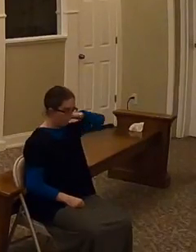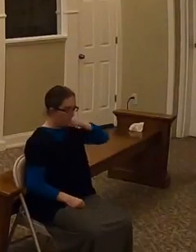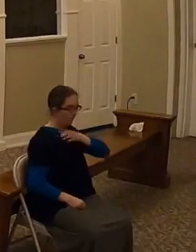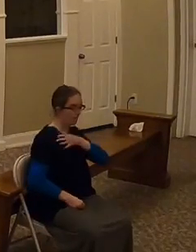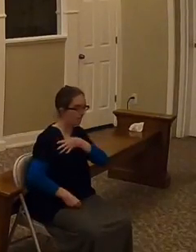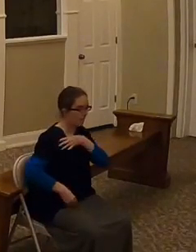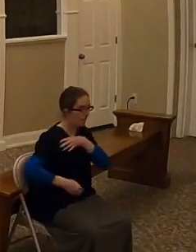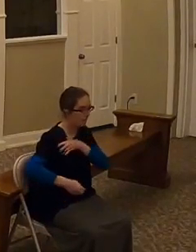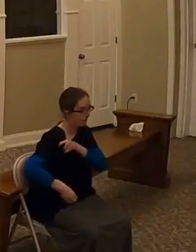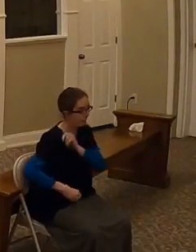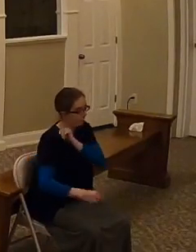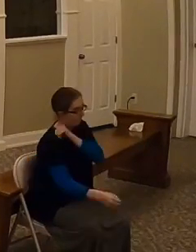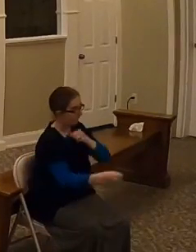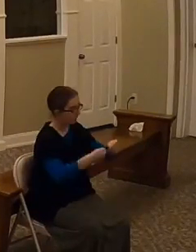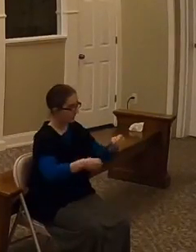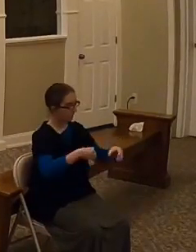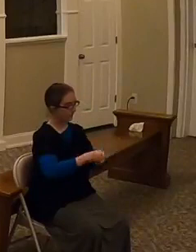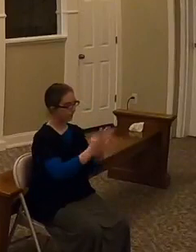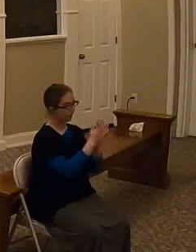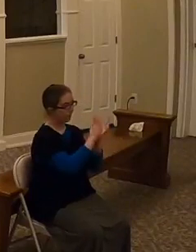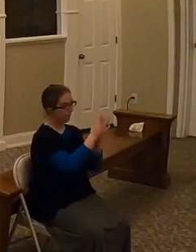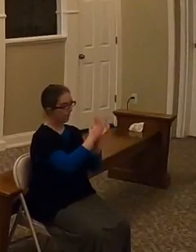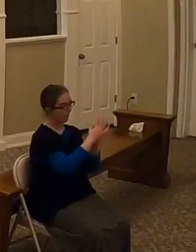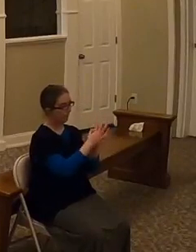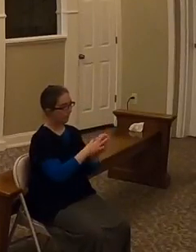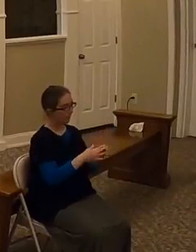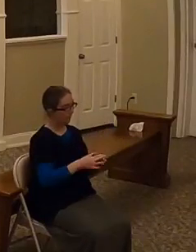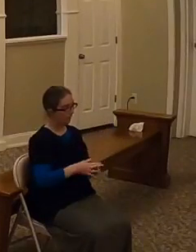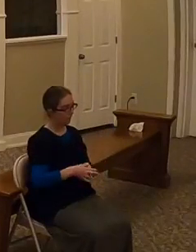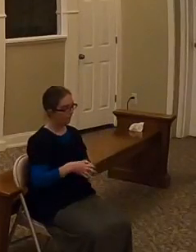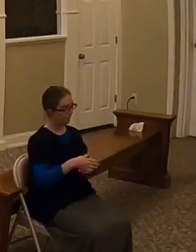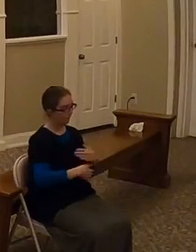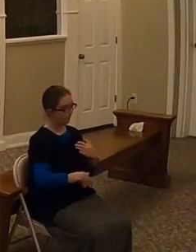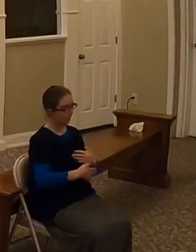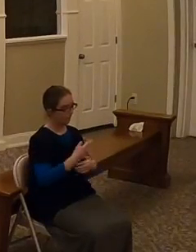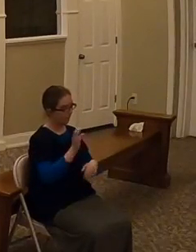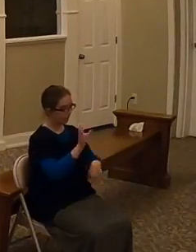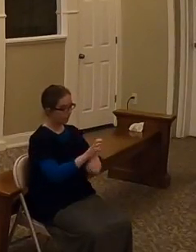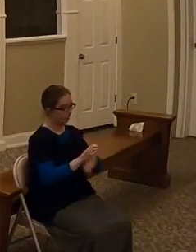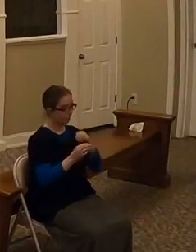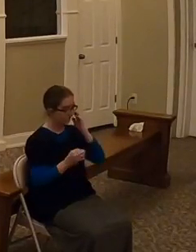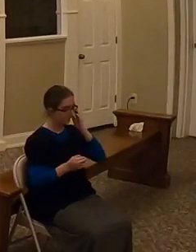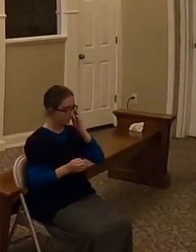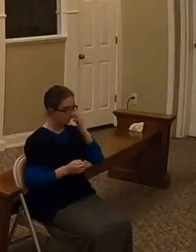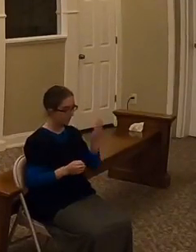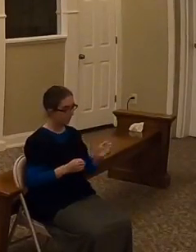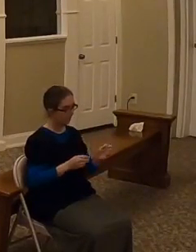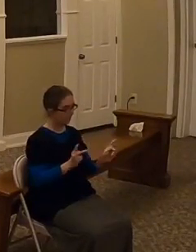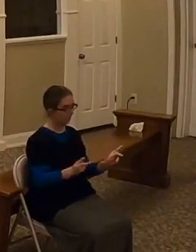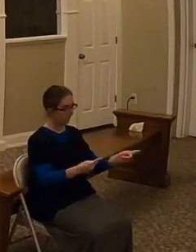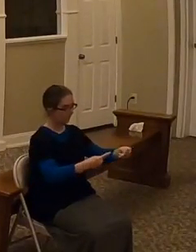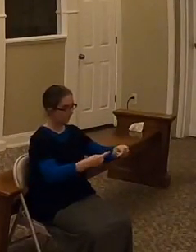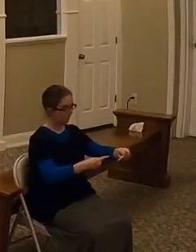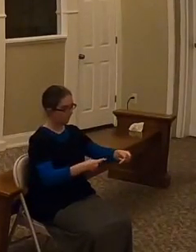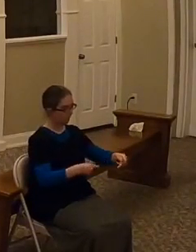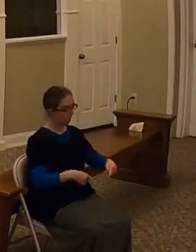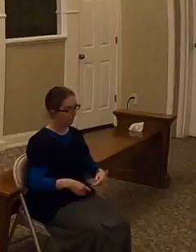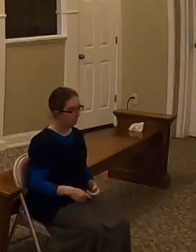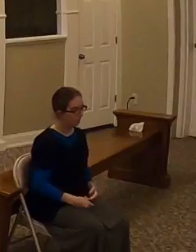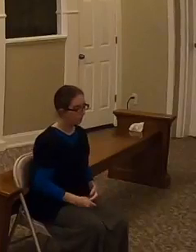movies. And the side of the church that faced that parking lot, it was a parking